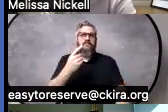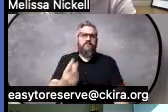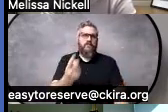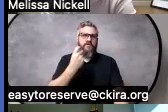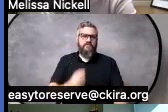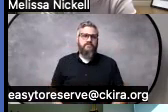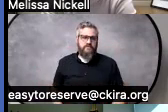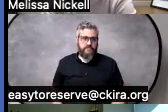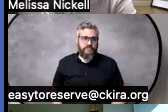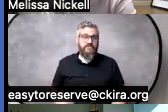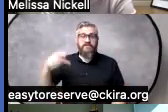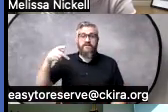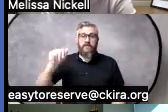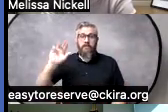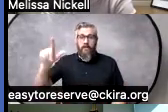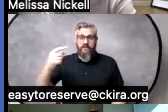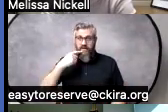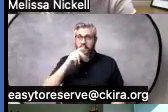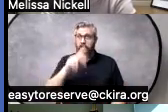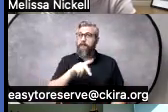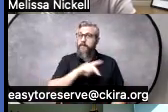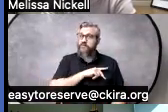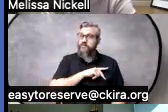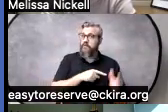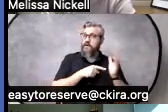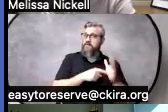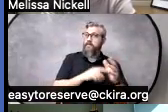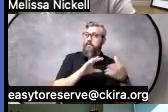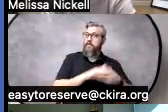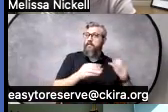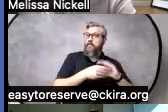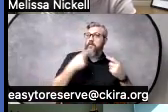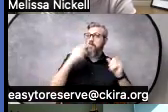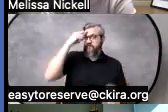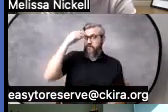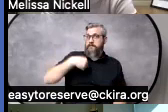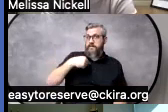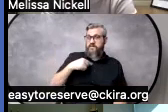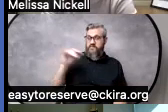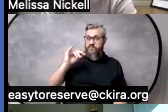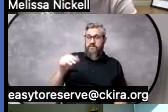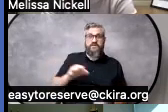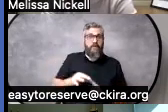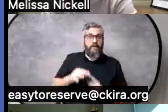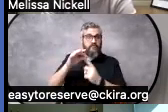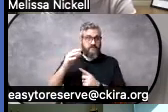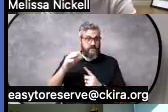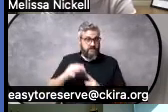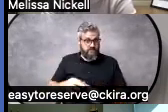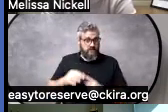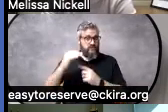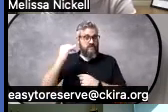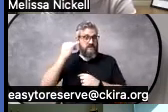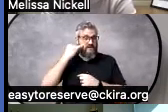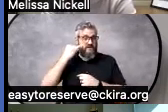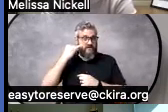A personal anecdote works well too in some cases too. So that's worked for me, especially if you're giving if you have